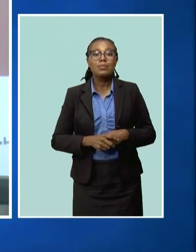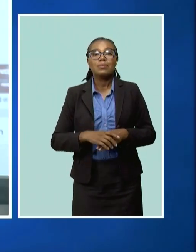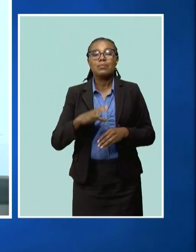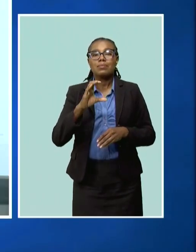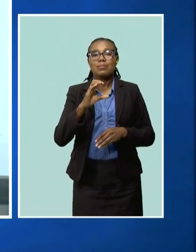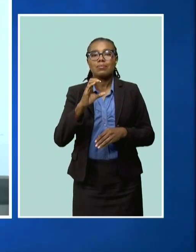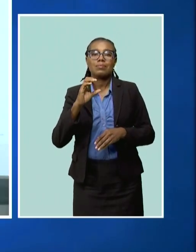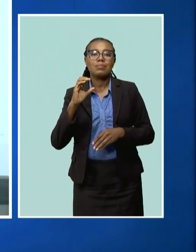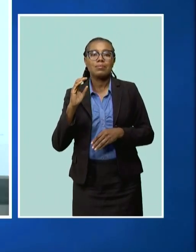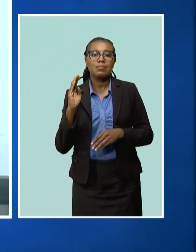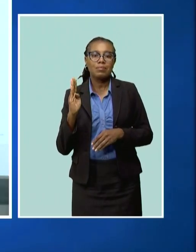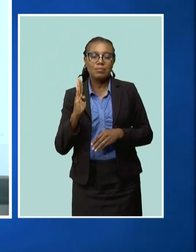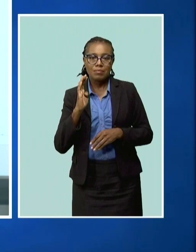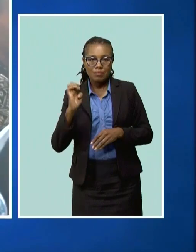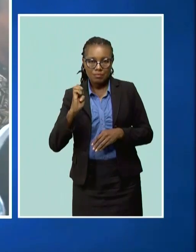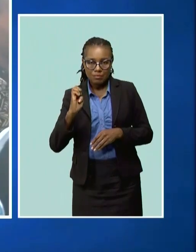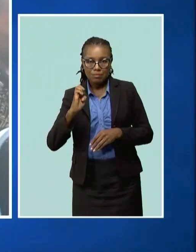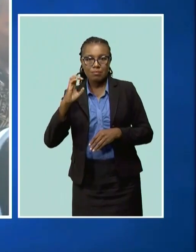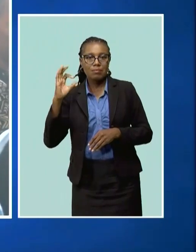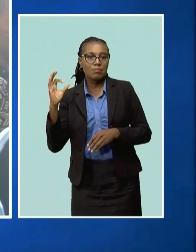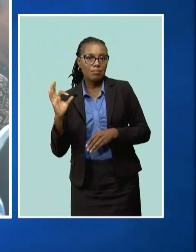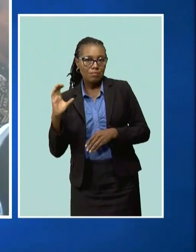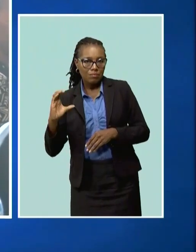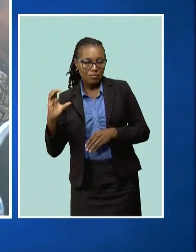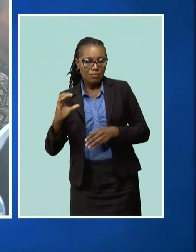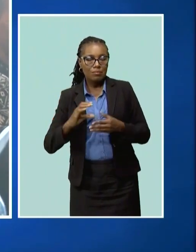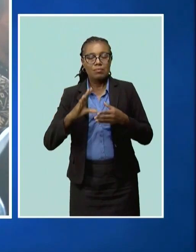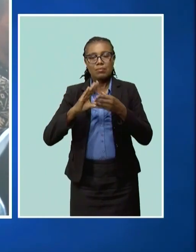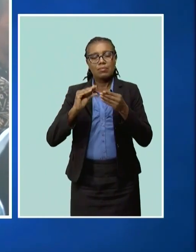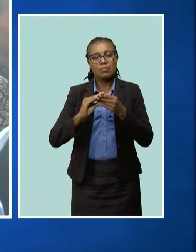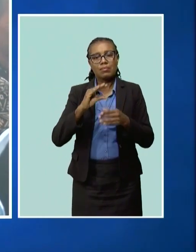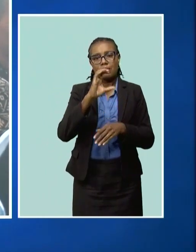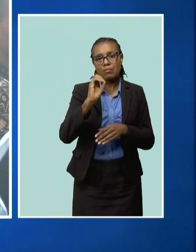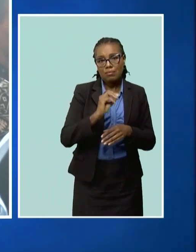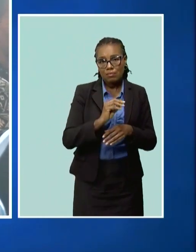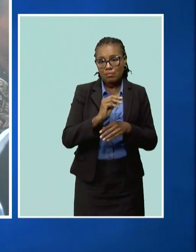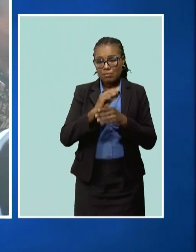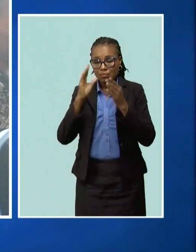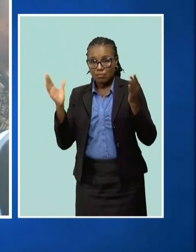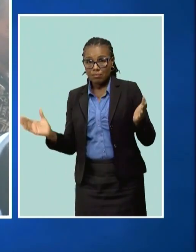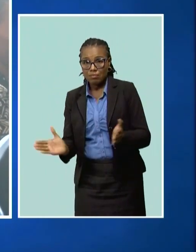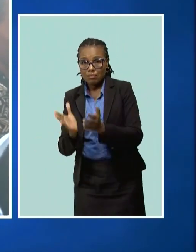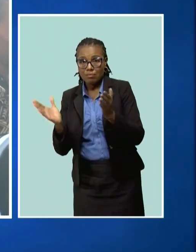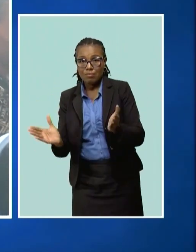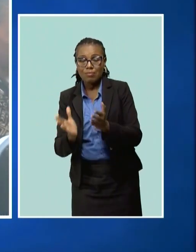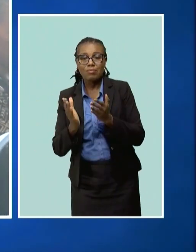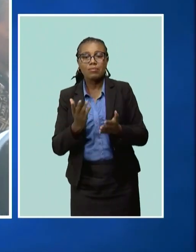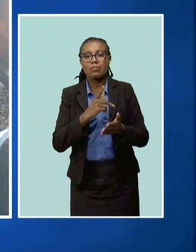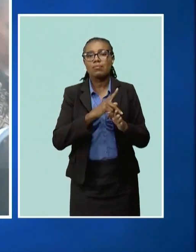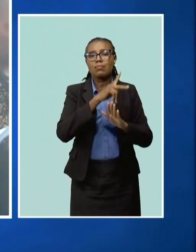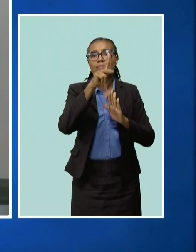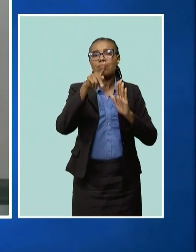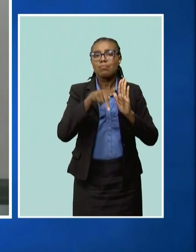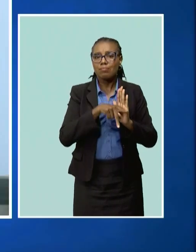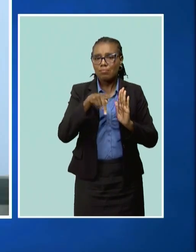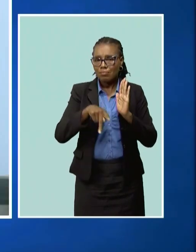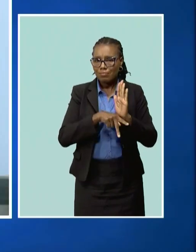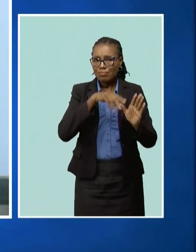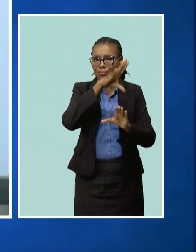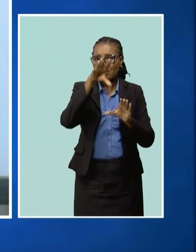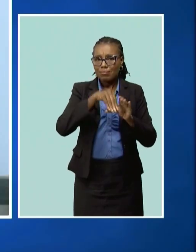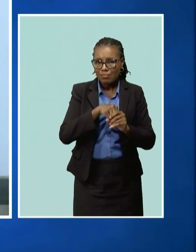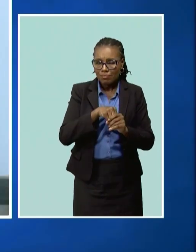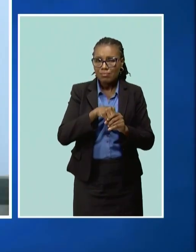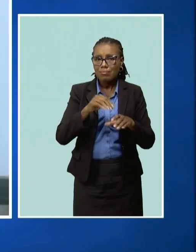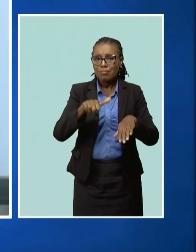Employers Confederation commended all those companies that have endorsed the implementation of the Spotlight project. Among the key milestones